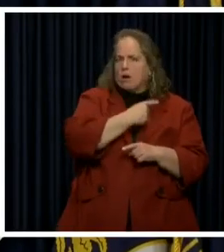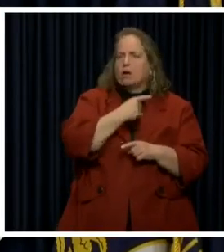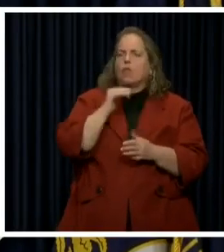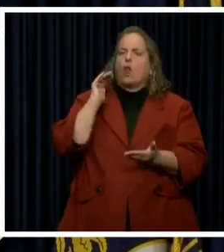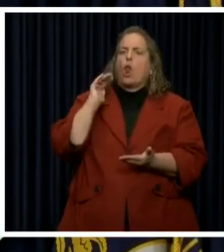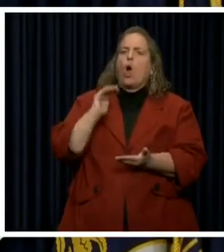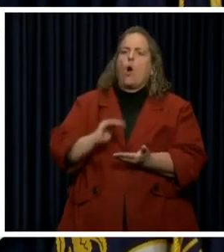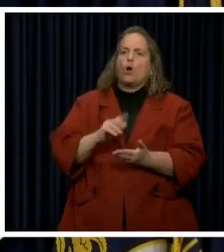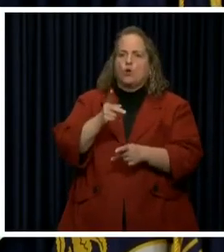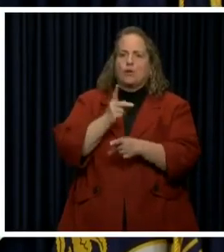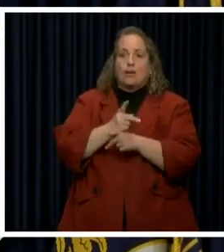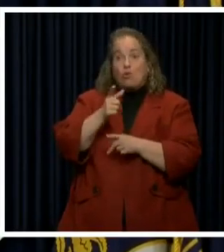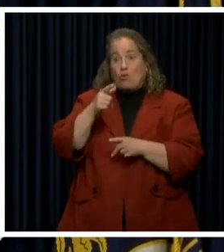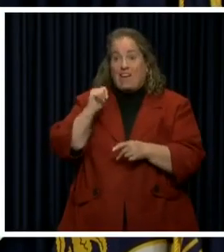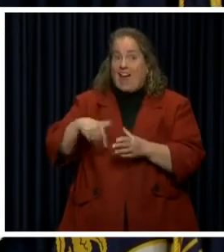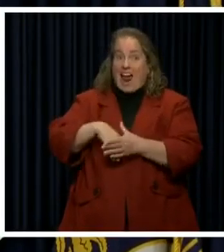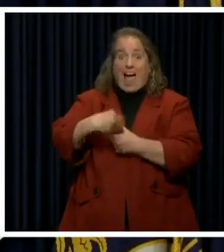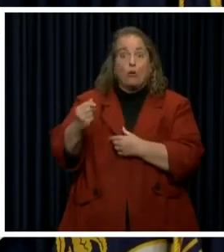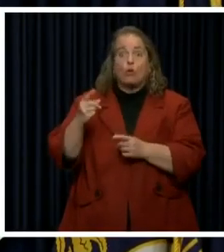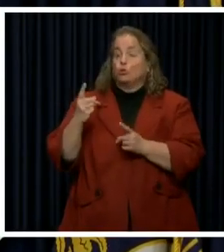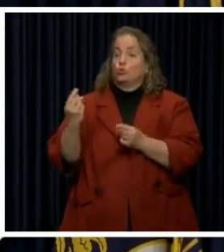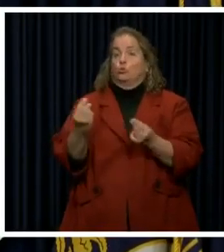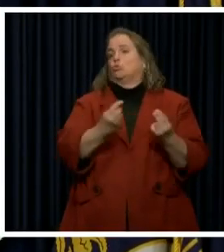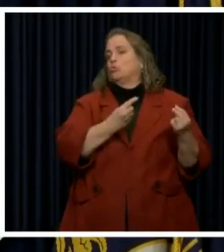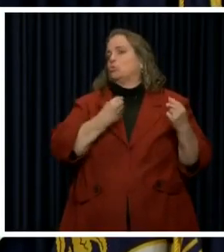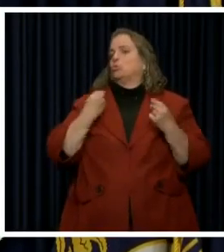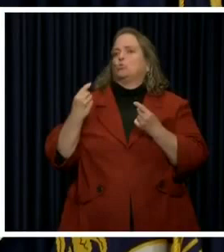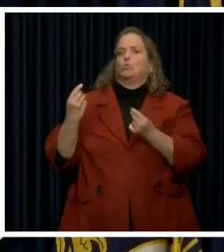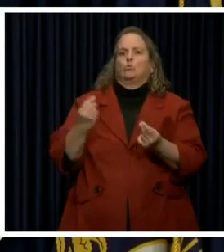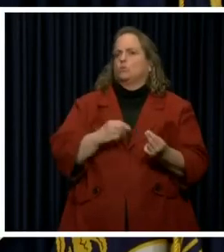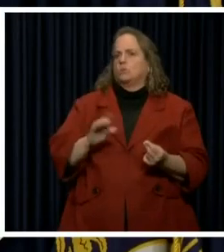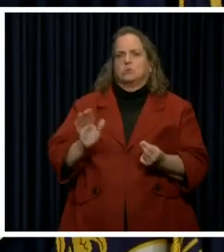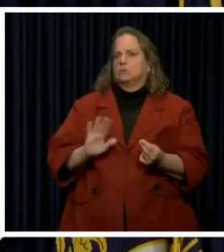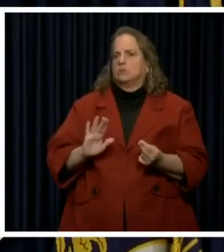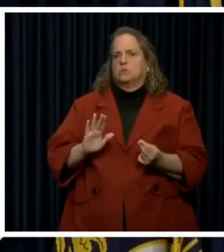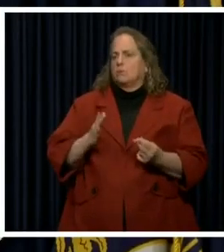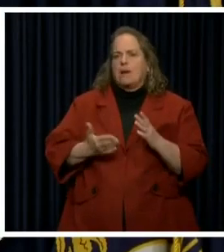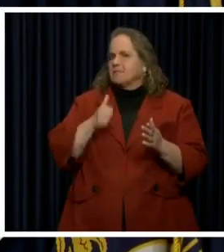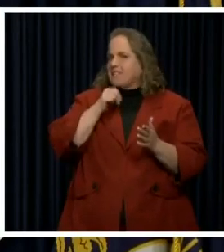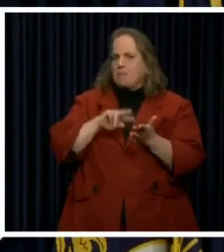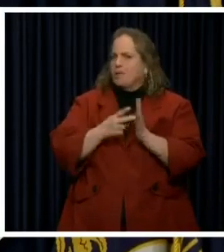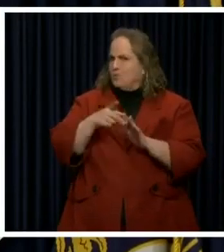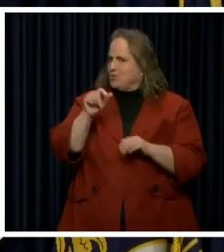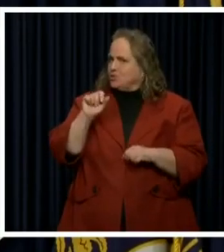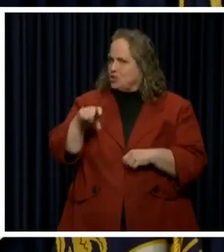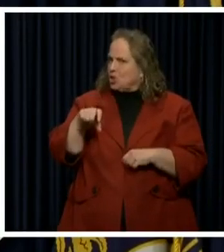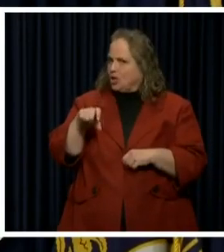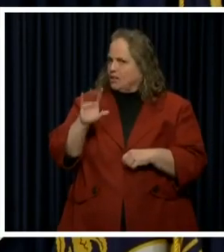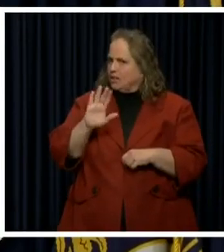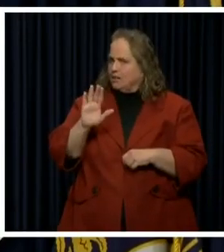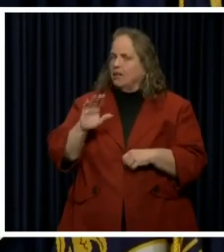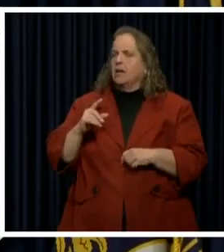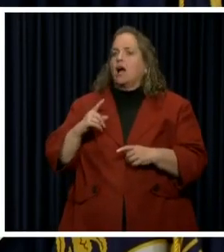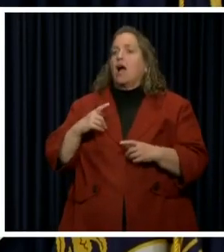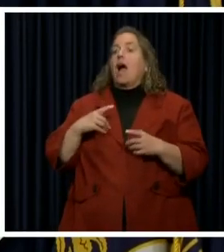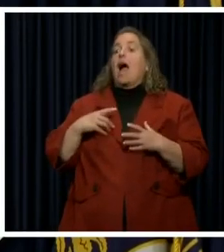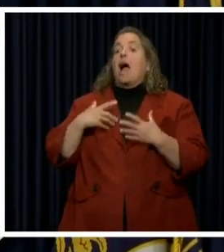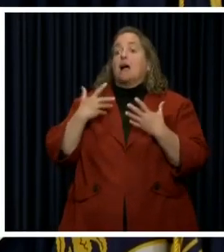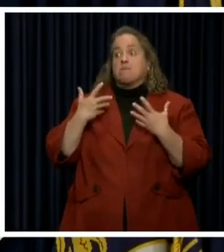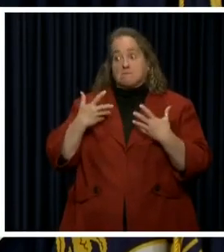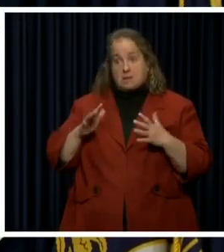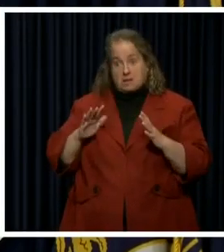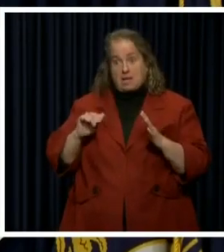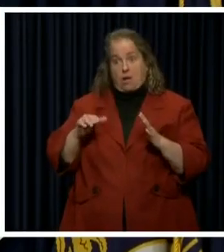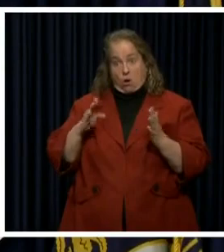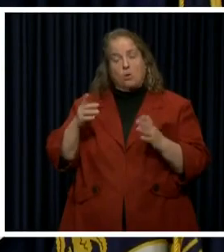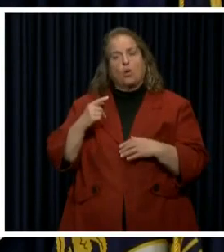And just because you can do something doesn't mean you should do something. It's going to be a different couple months. It's going to be a different summer.